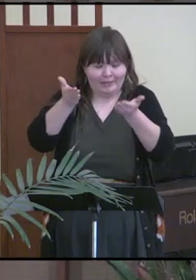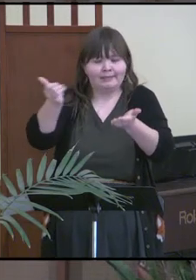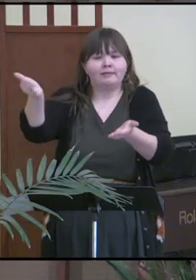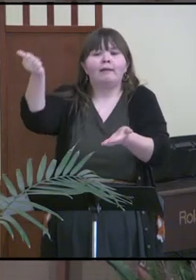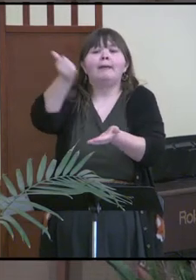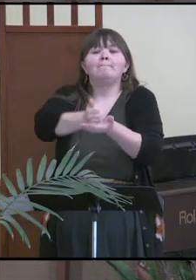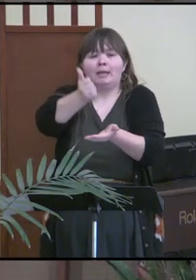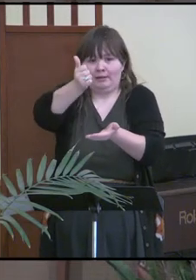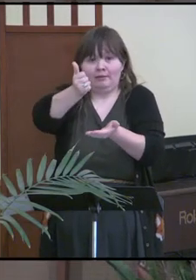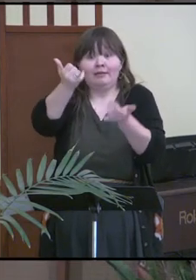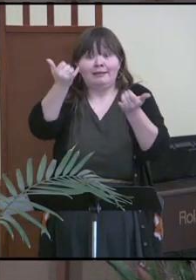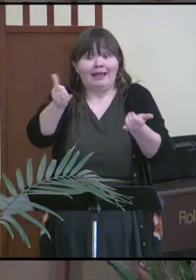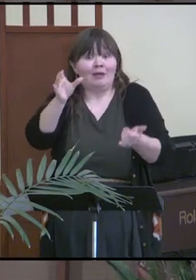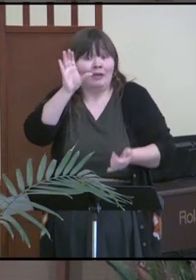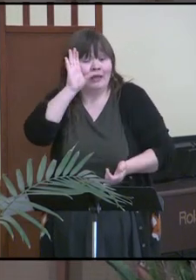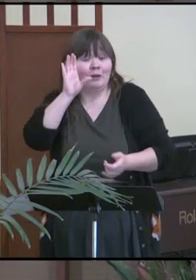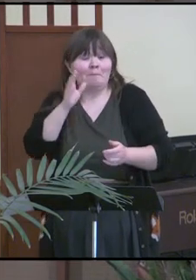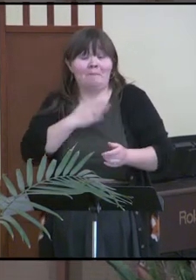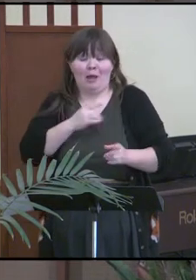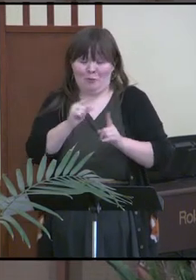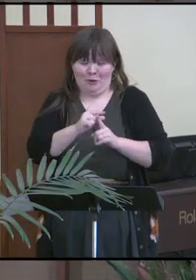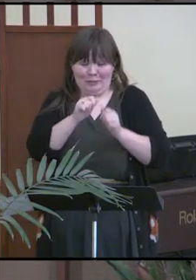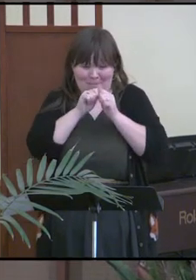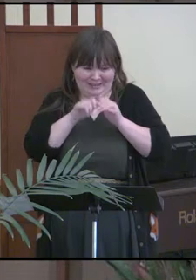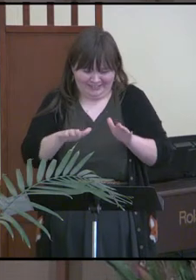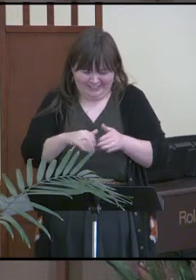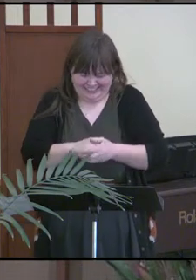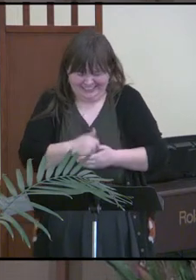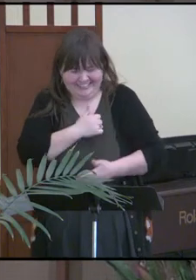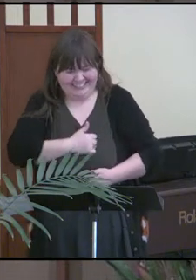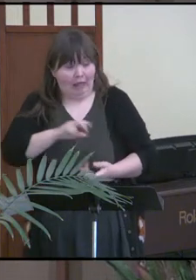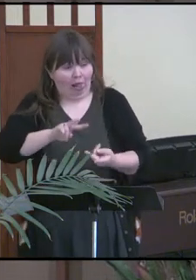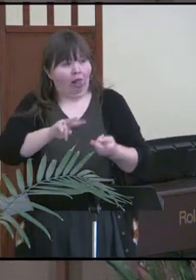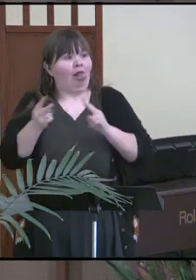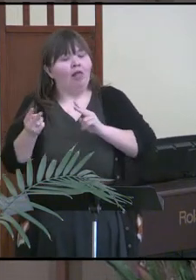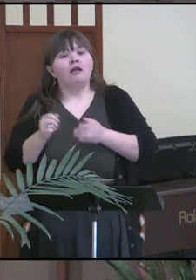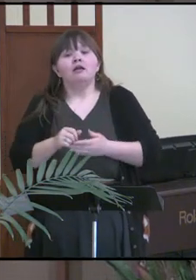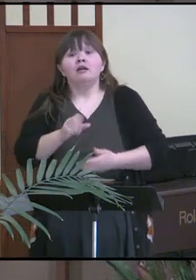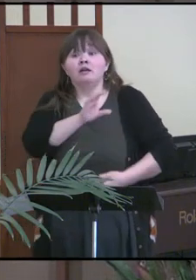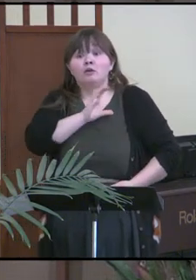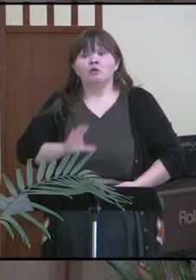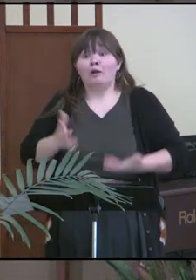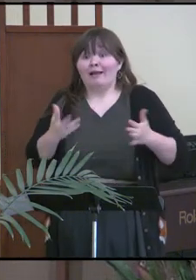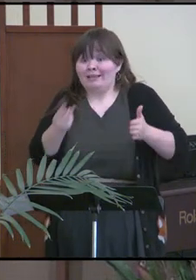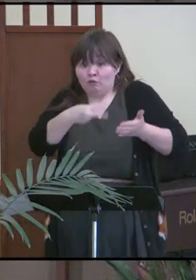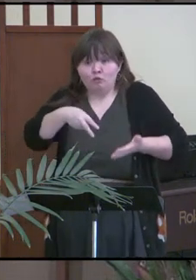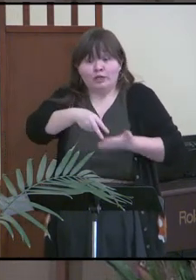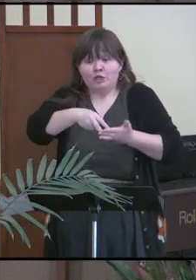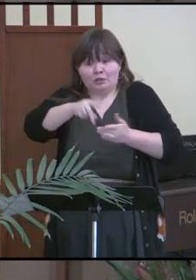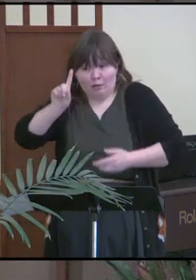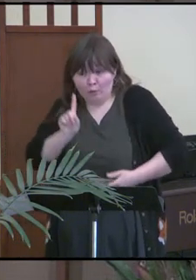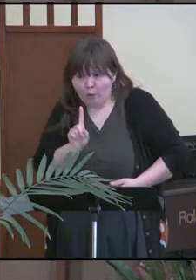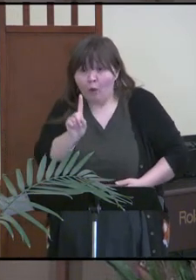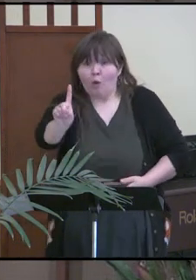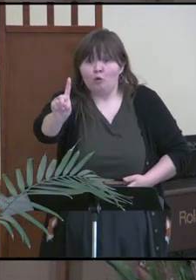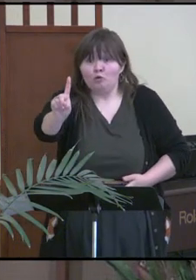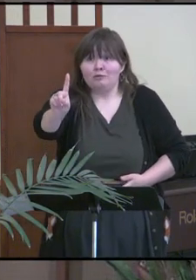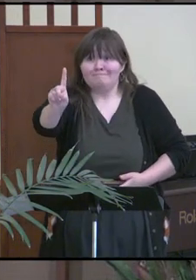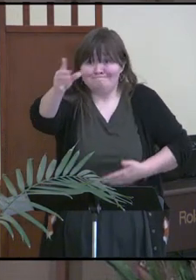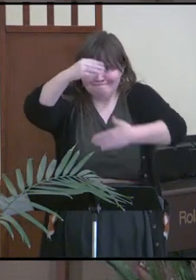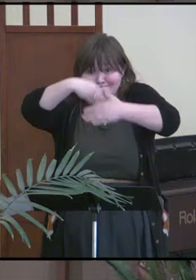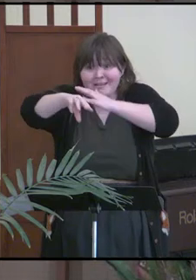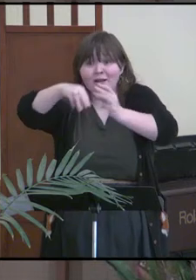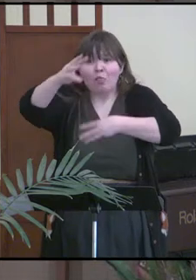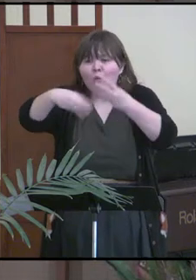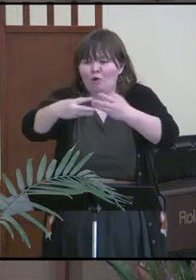Amen. And now hear these words of benediction. Sorry. Christ is risen and he goes before us. Into this world